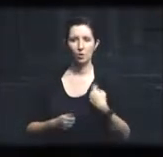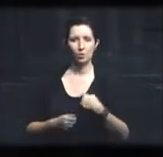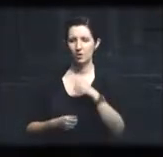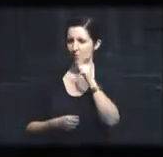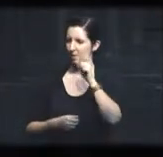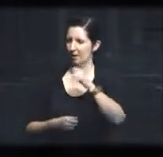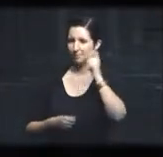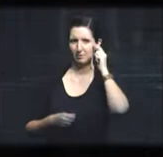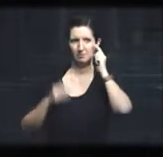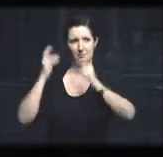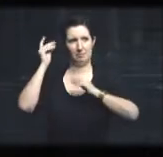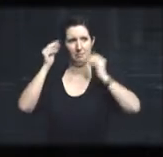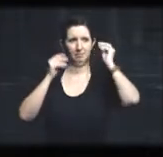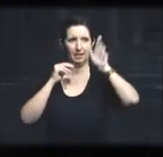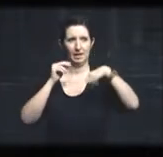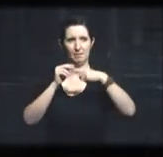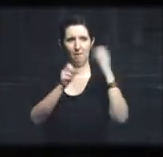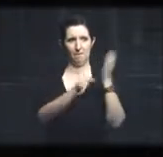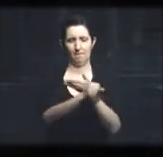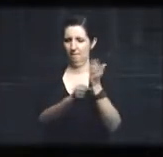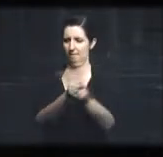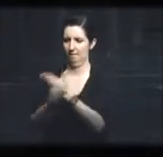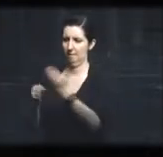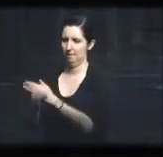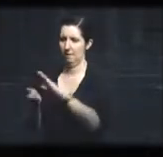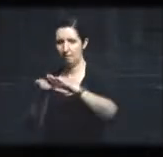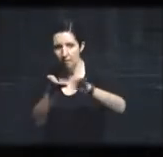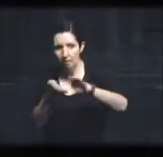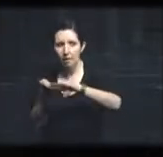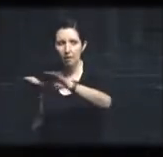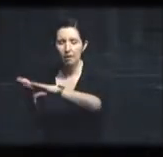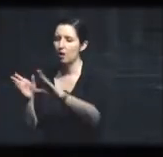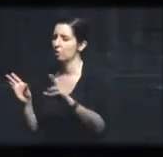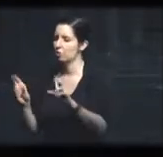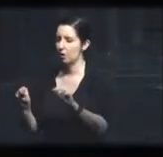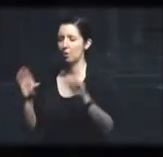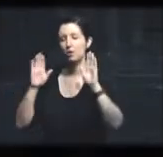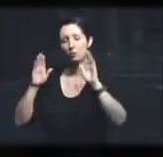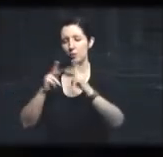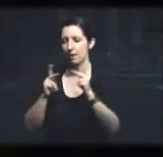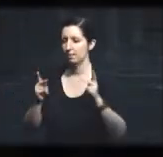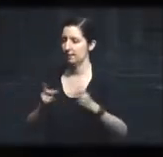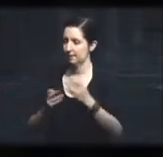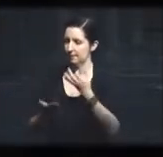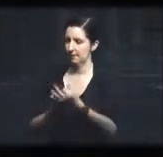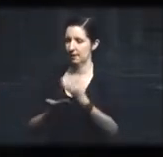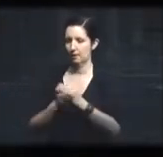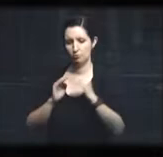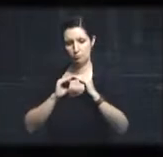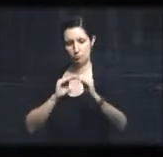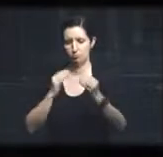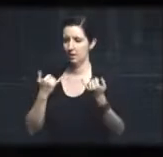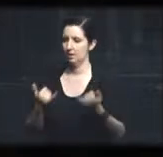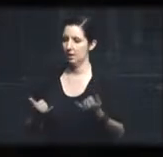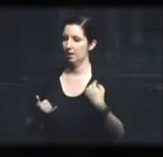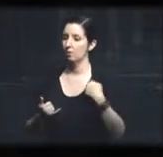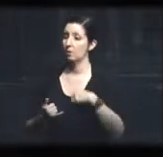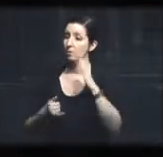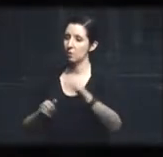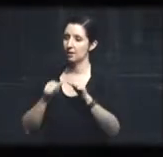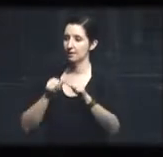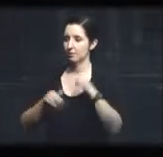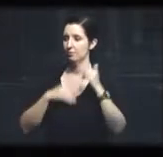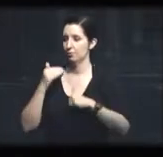consider or think about doing layoffs. We're in a great place financially, and we're very strong, and we will keep going with that. So I just want